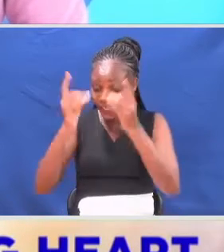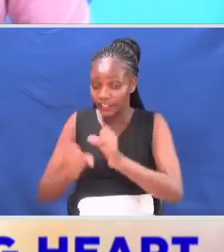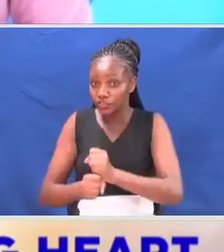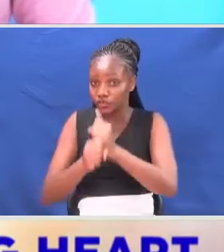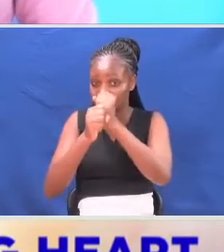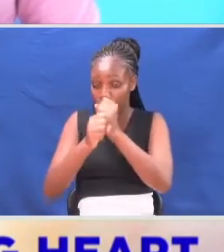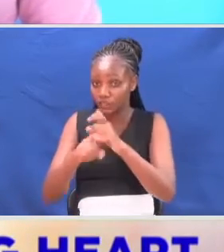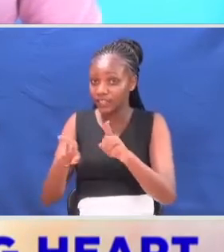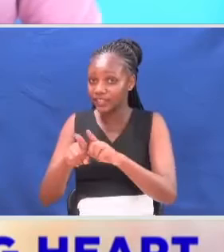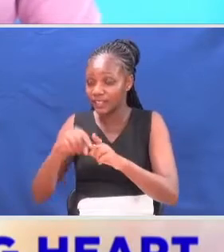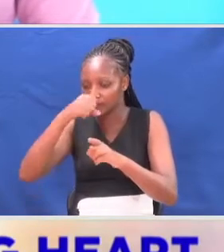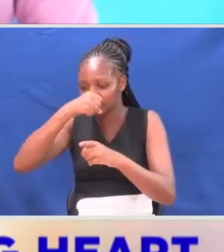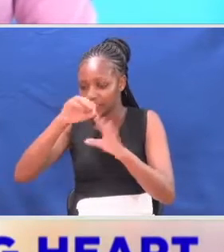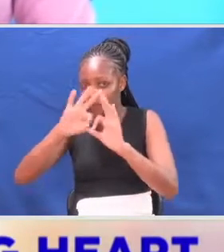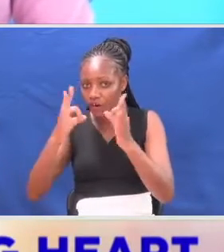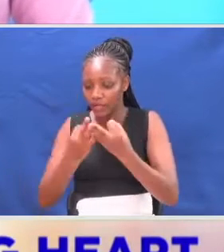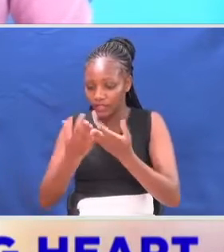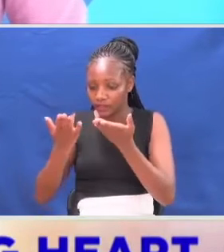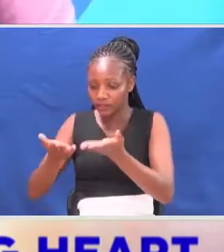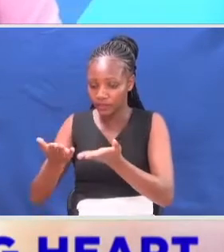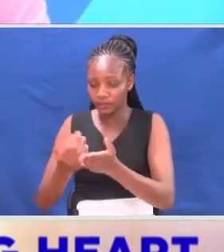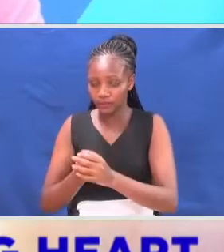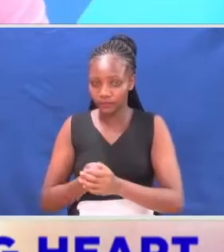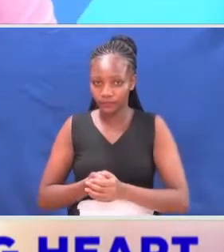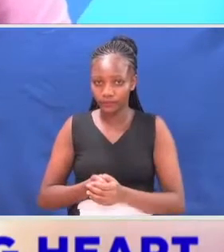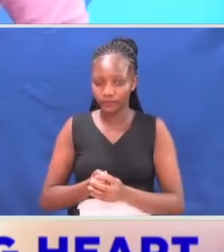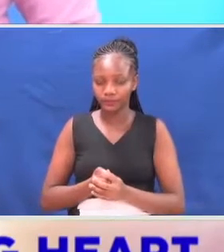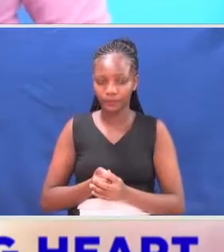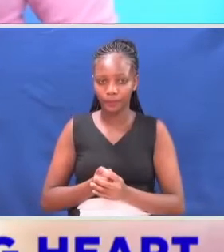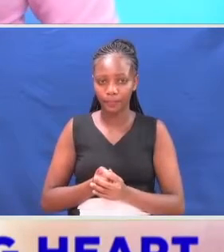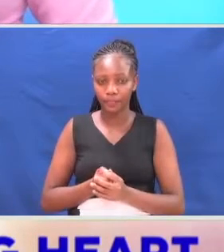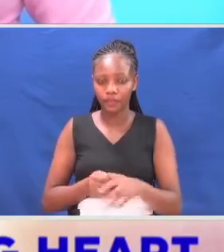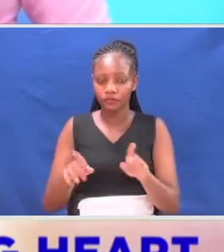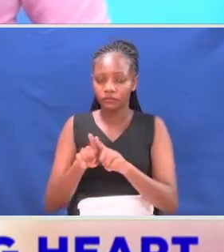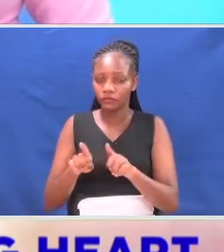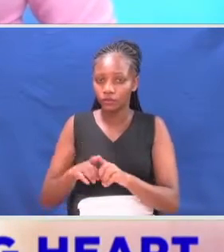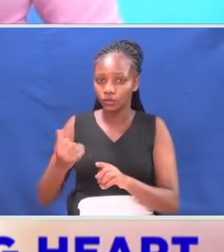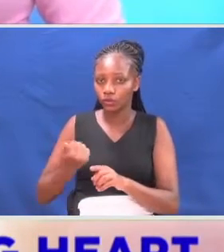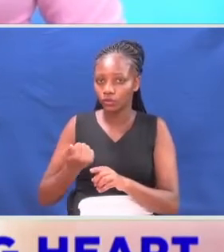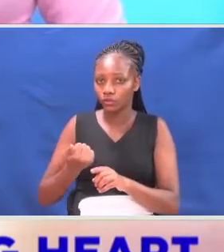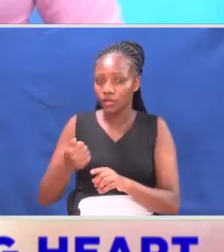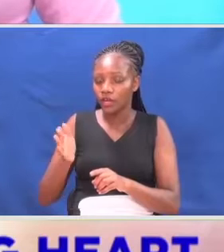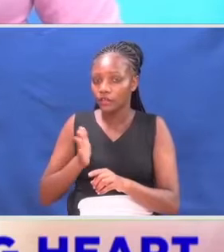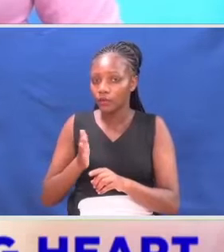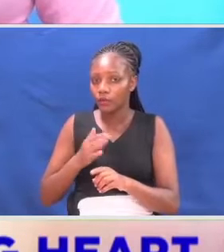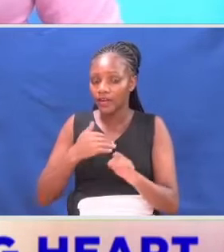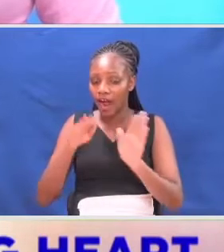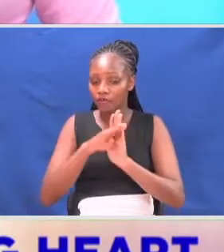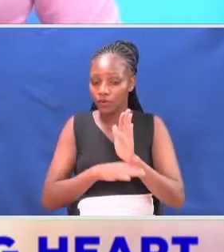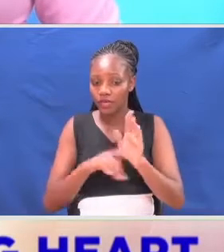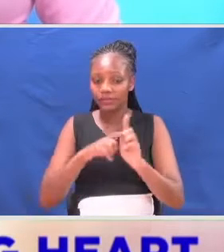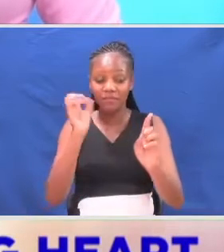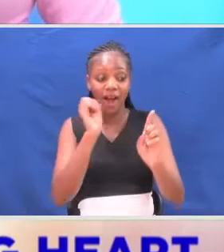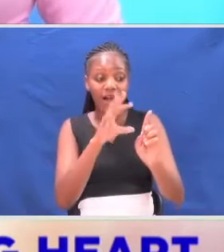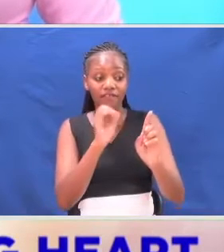very society she spent most of her childhood at. She mm-hmm. runs feed-in programs, counseling programs to